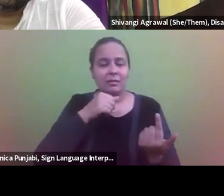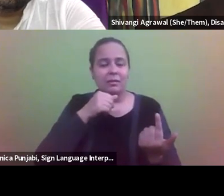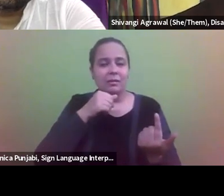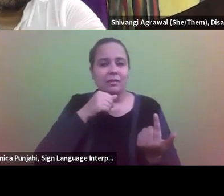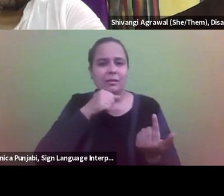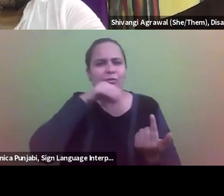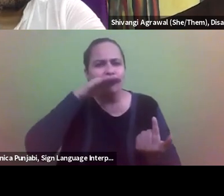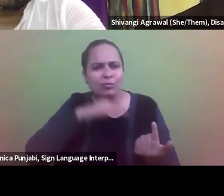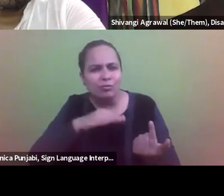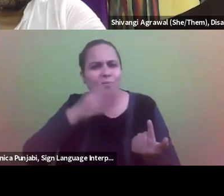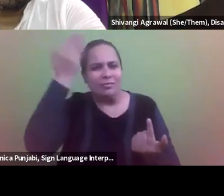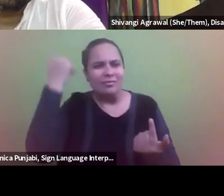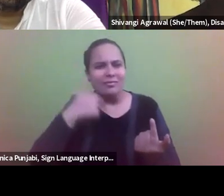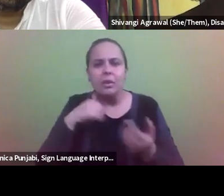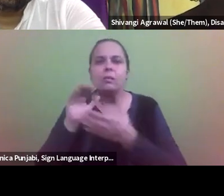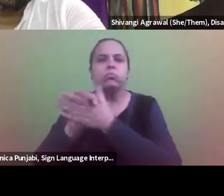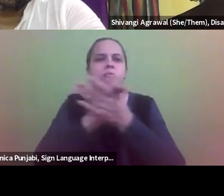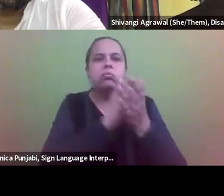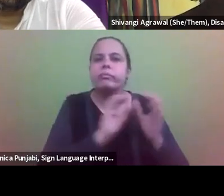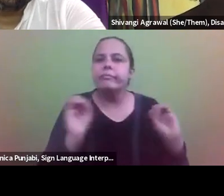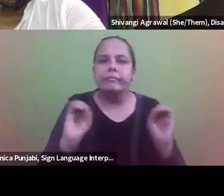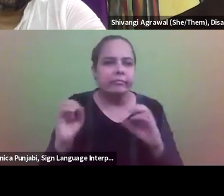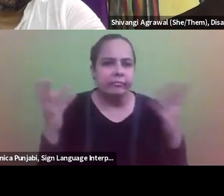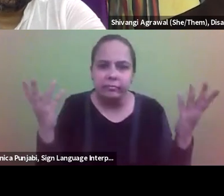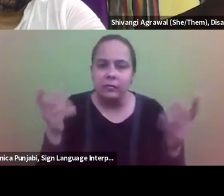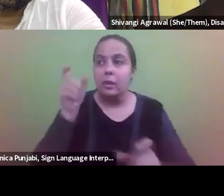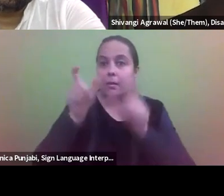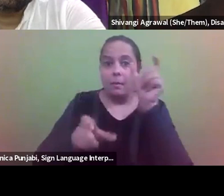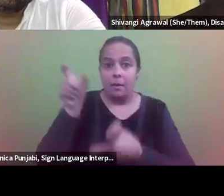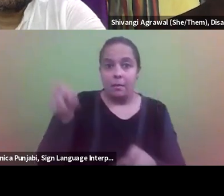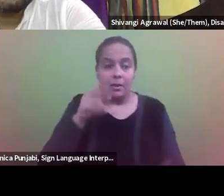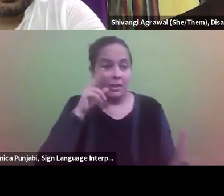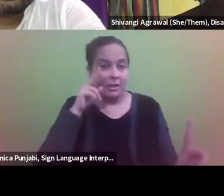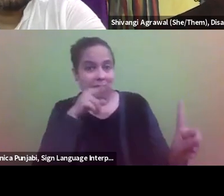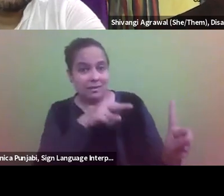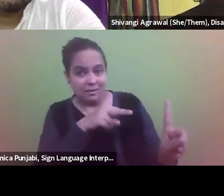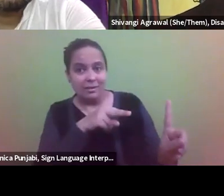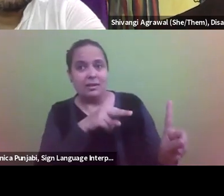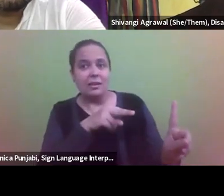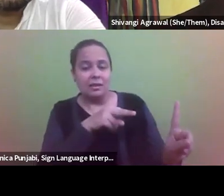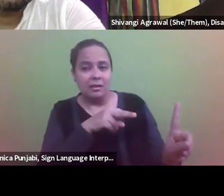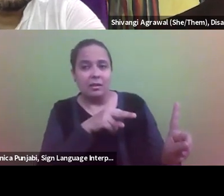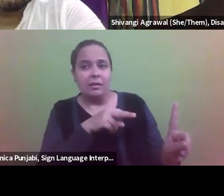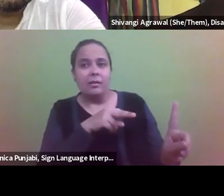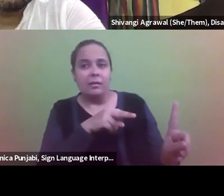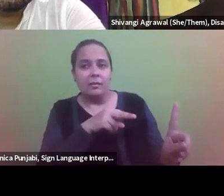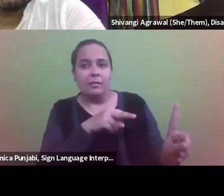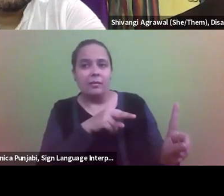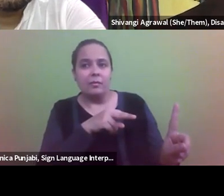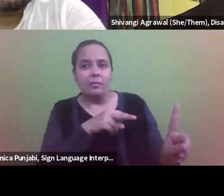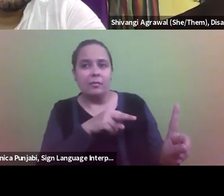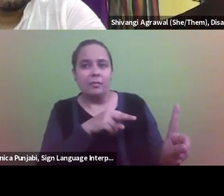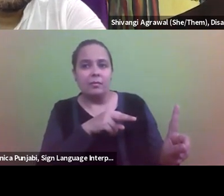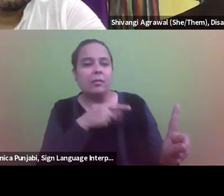people I think it's easier for people to understand the issues that someone, for example, with